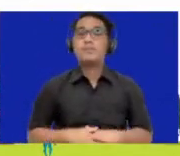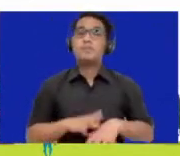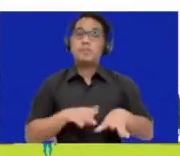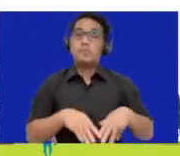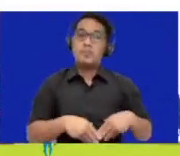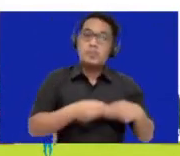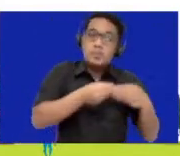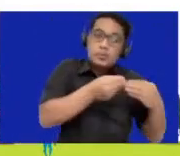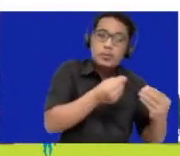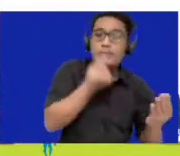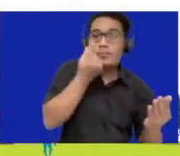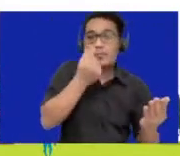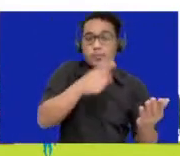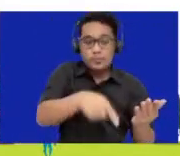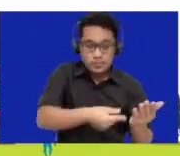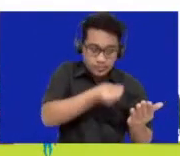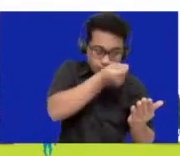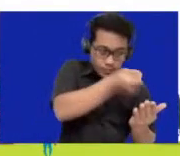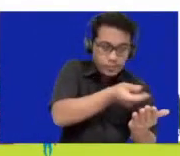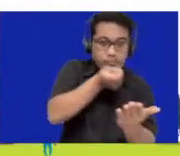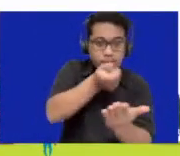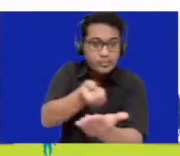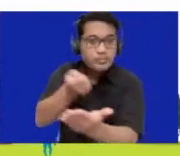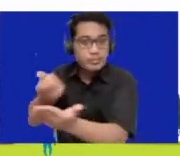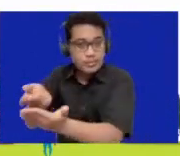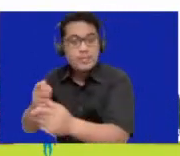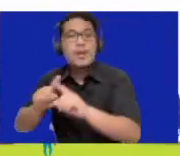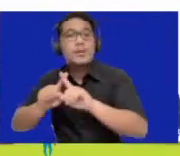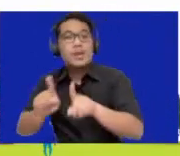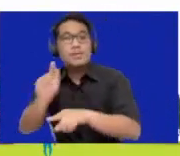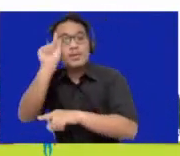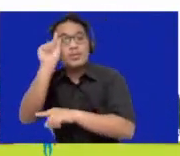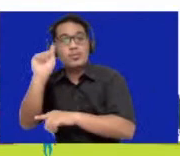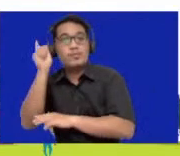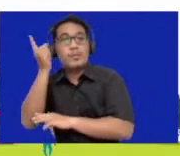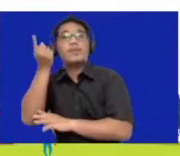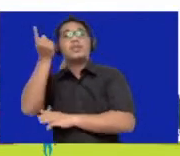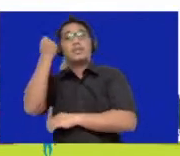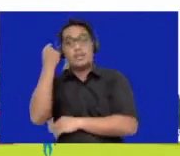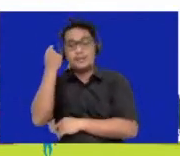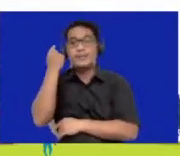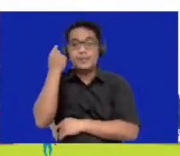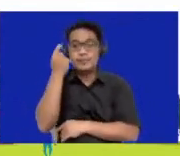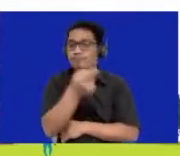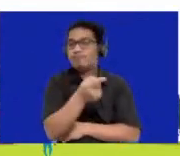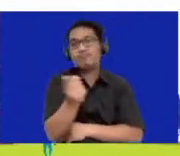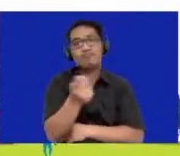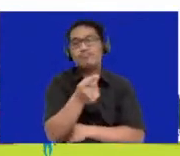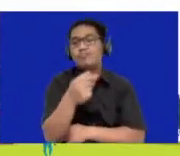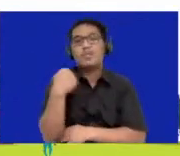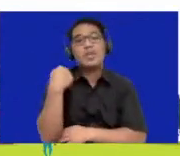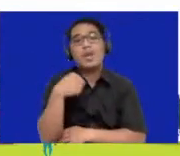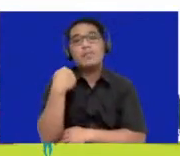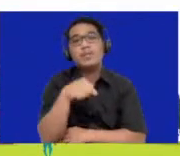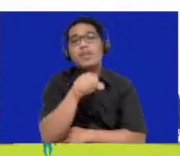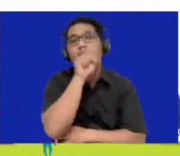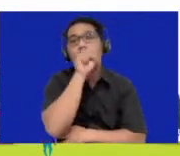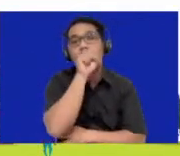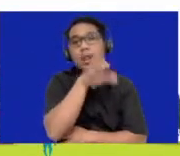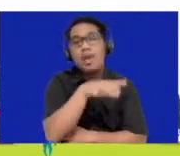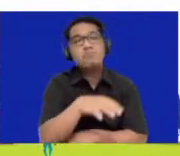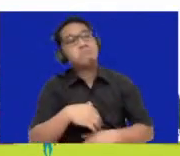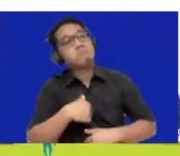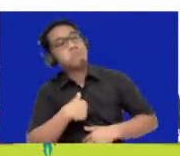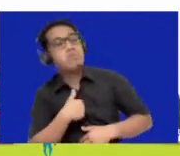government, you cannot say, let me look at this small group and forget the rest of the people. You have a responsibility for